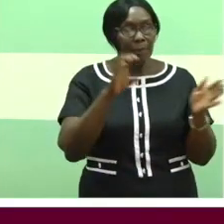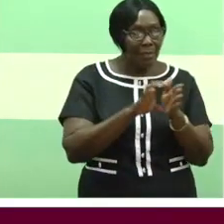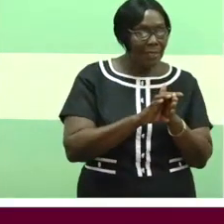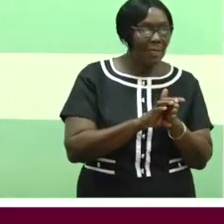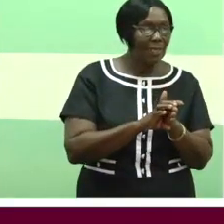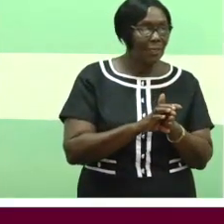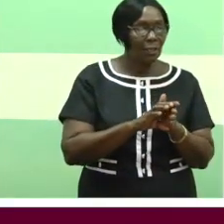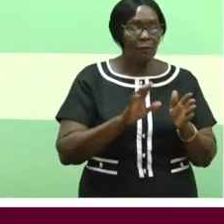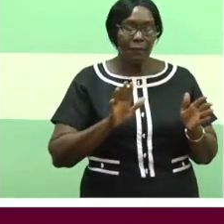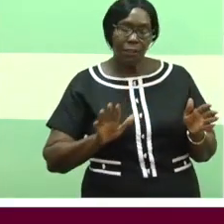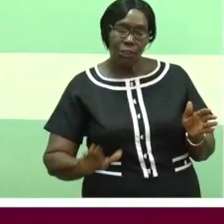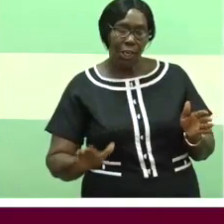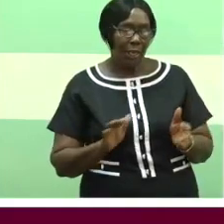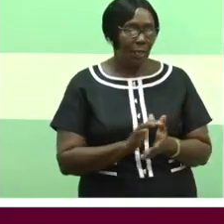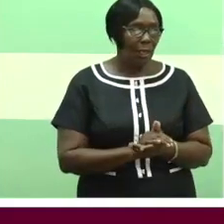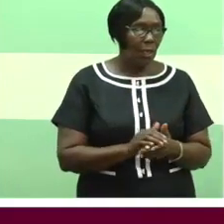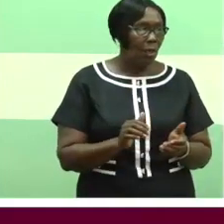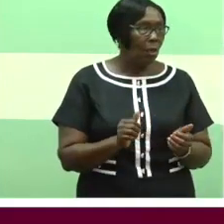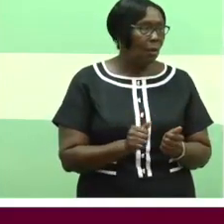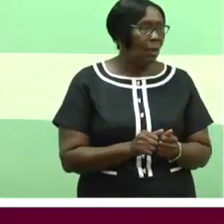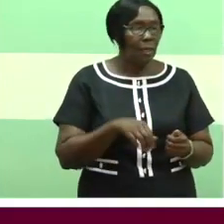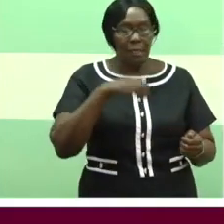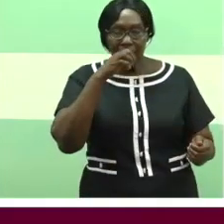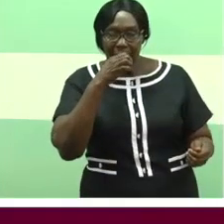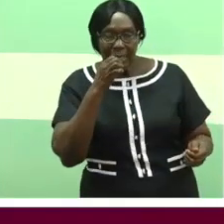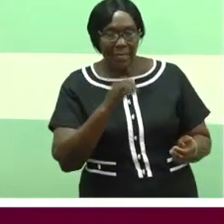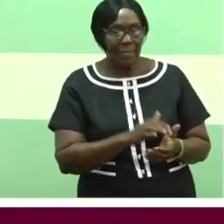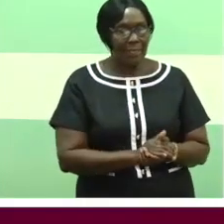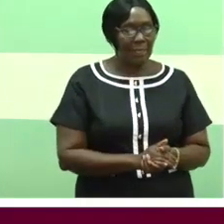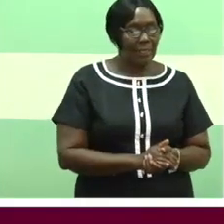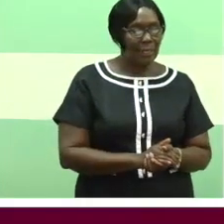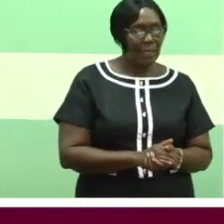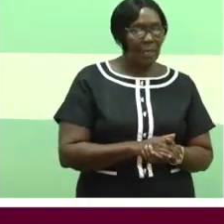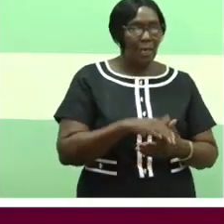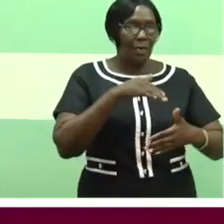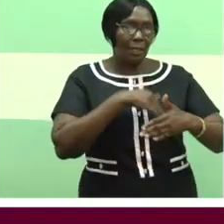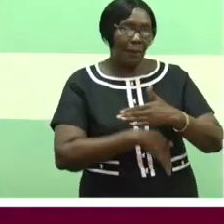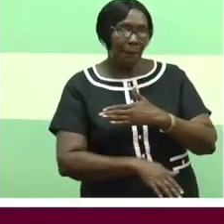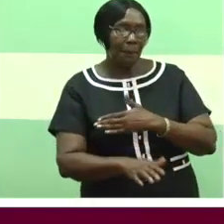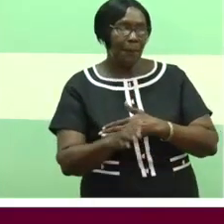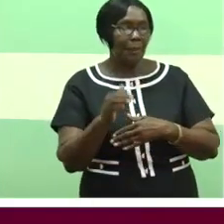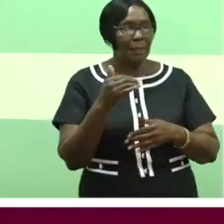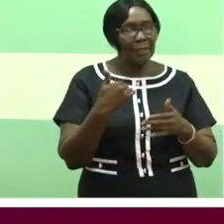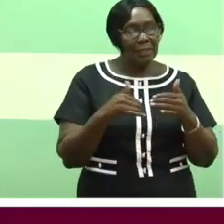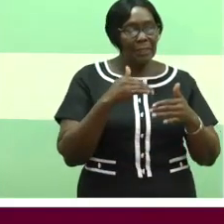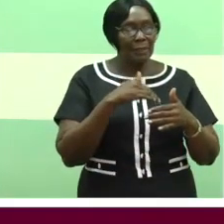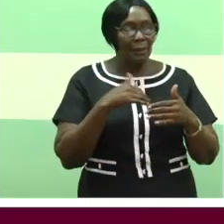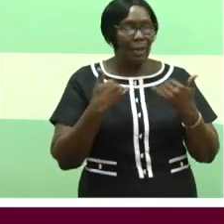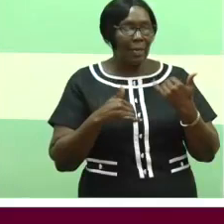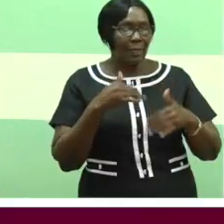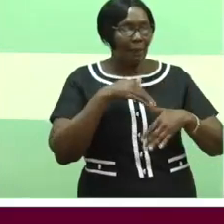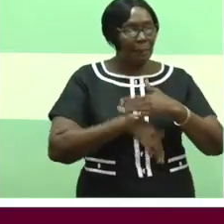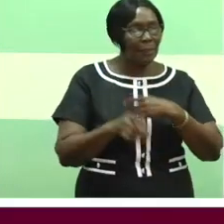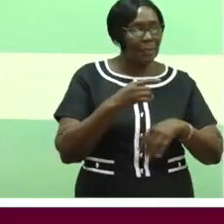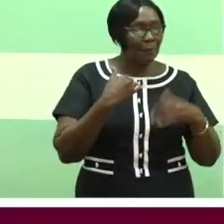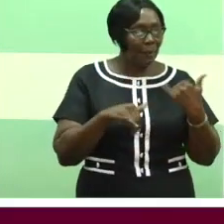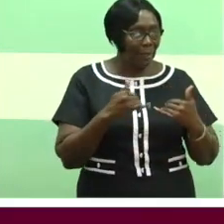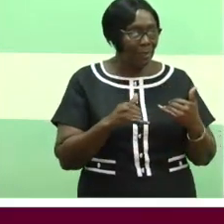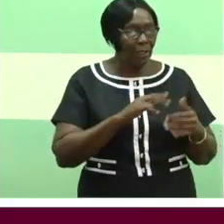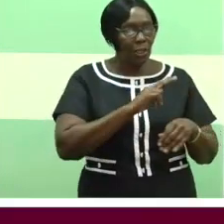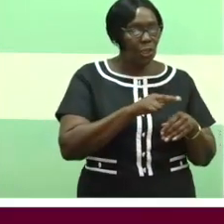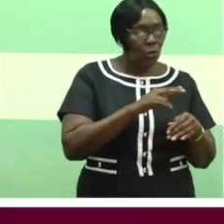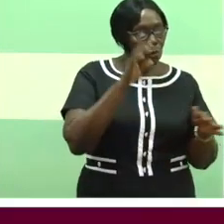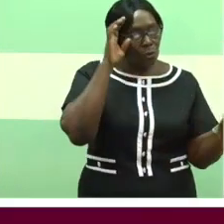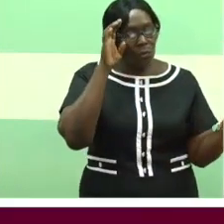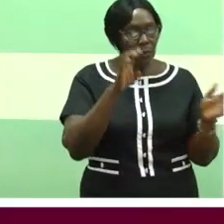photos of your child, with the child maybe eating at a birthday party, playing, swimming, doing something. You can